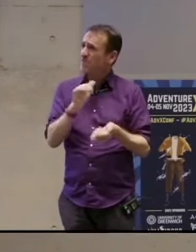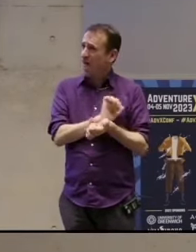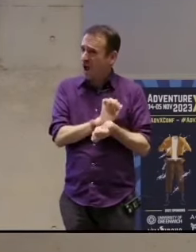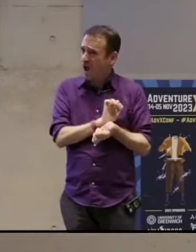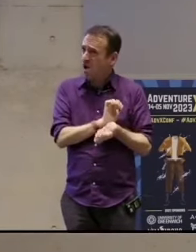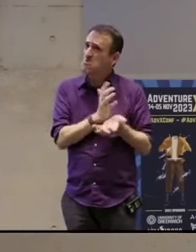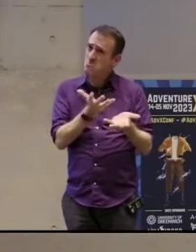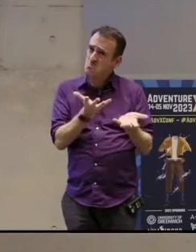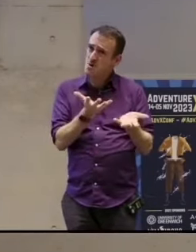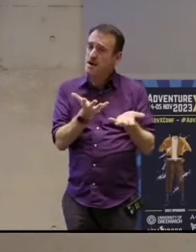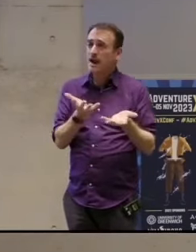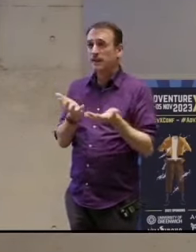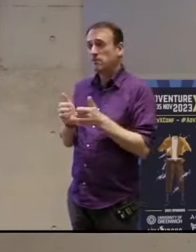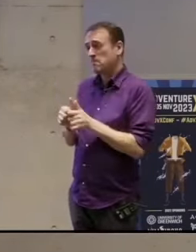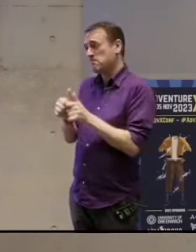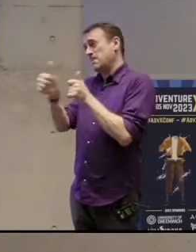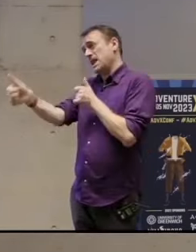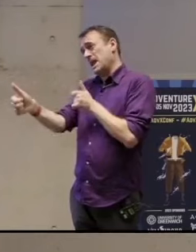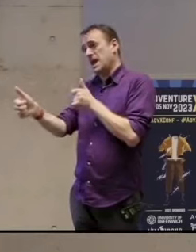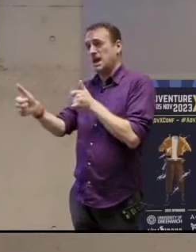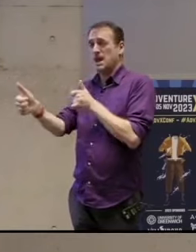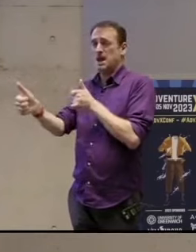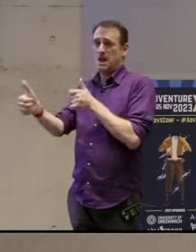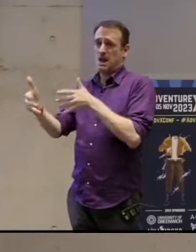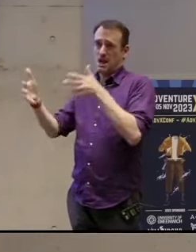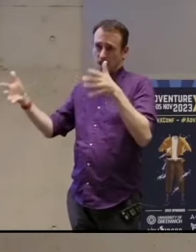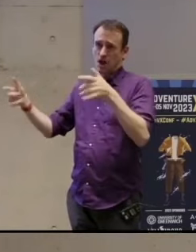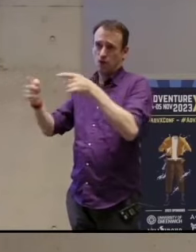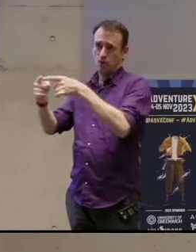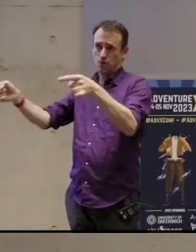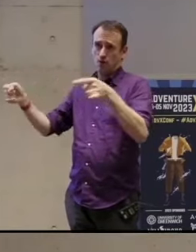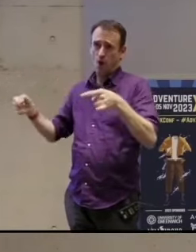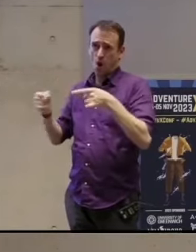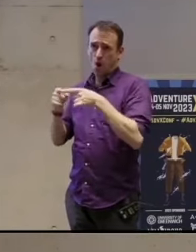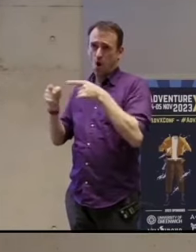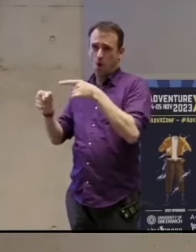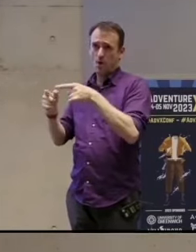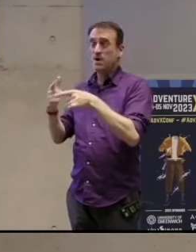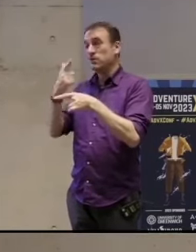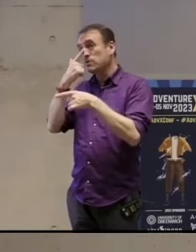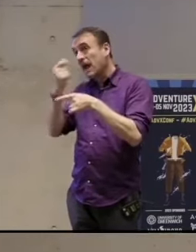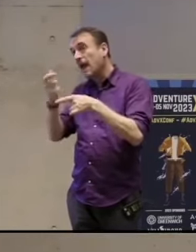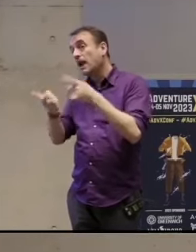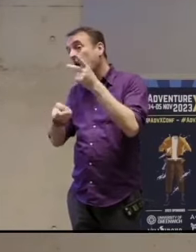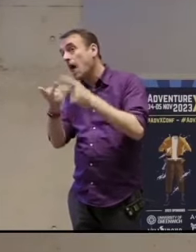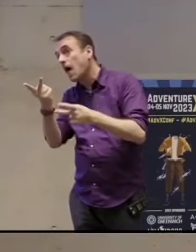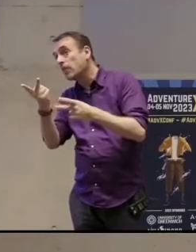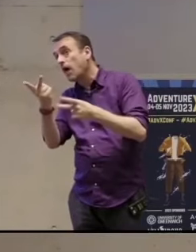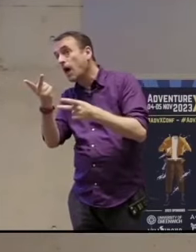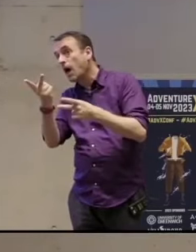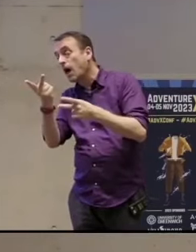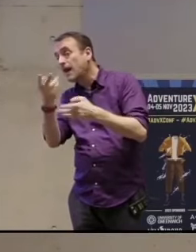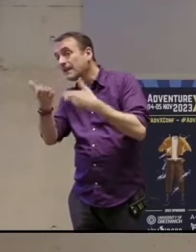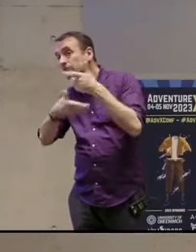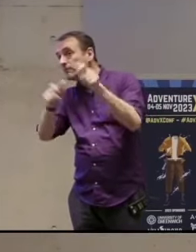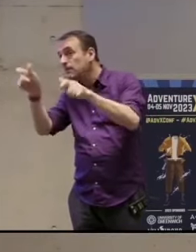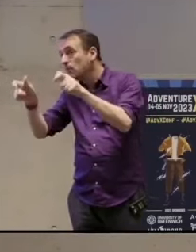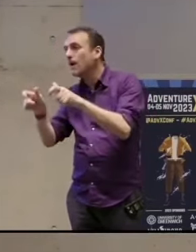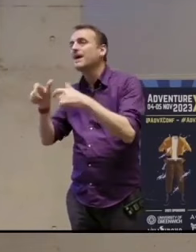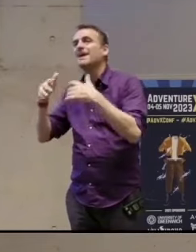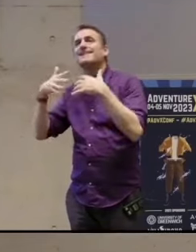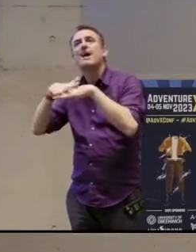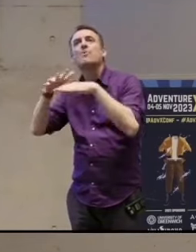bigger studio, you can maybe like network with other narrative people maybe,